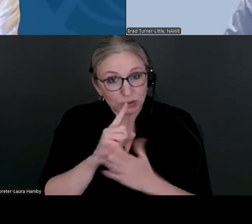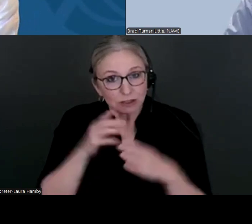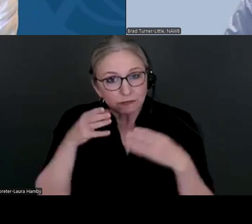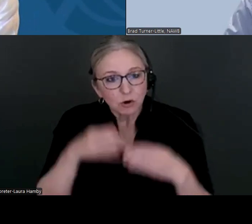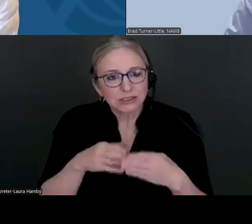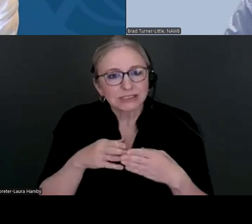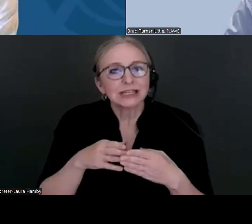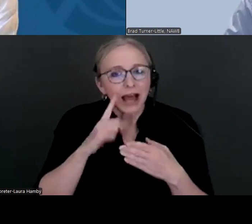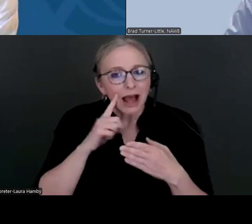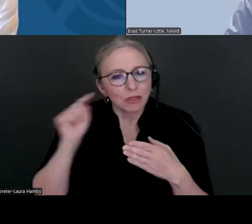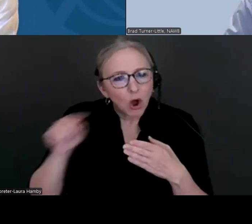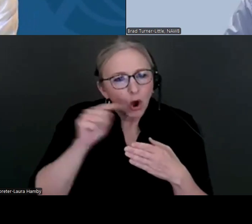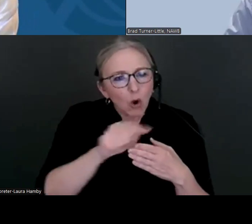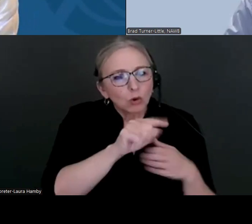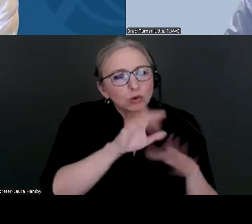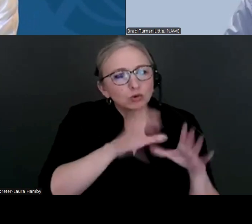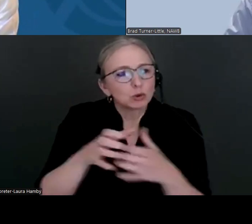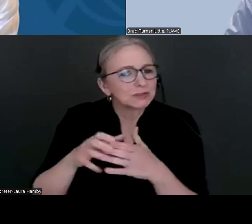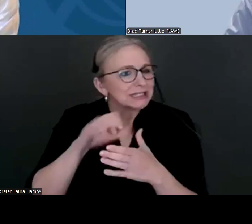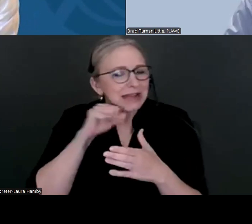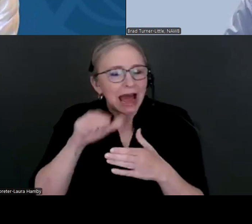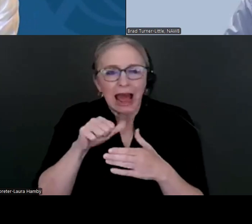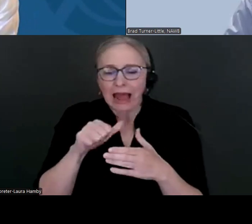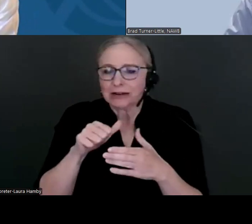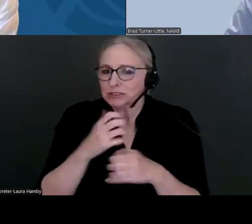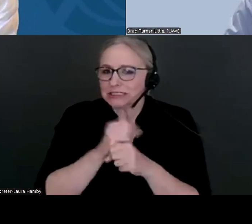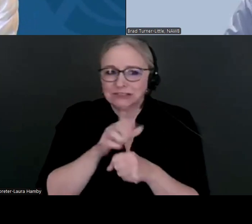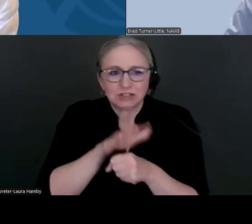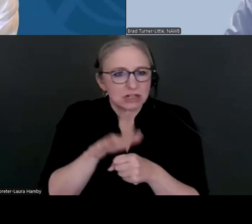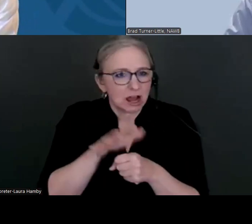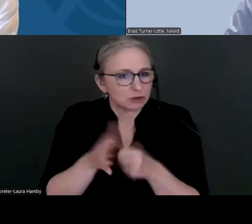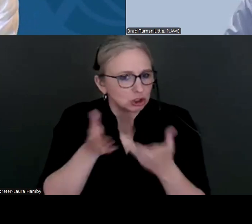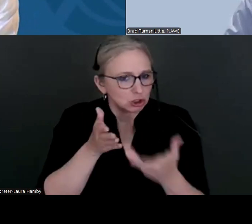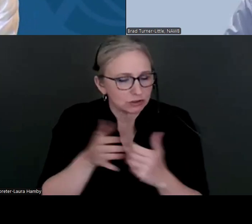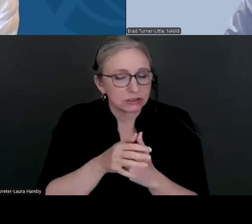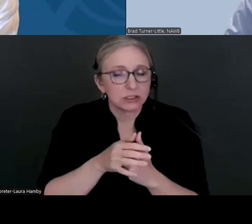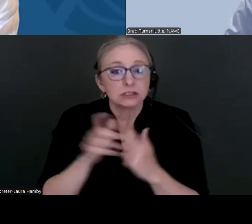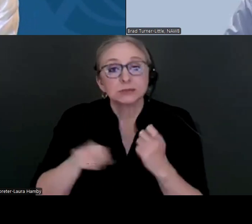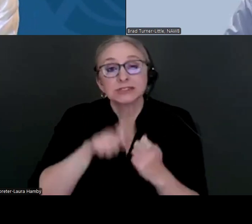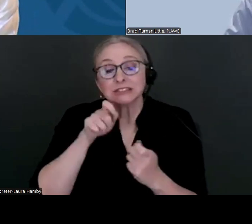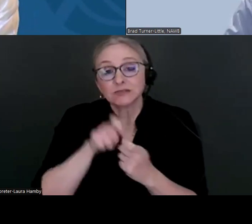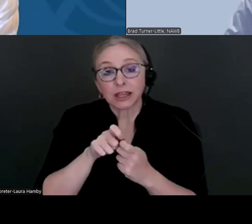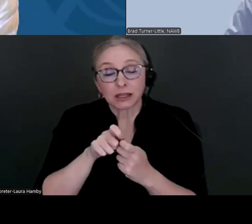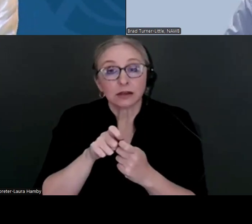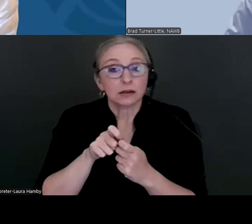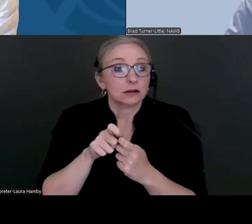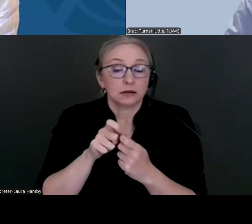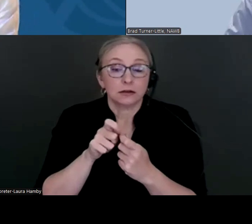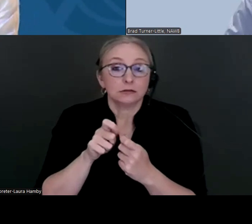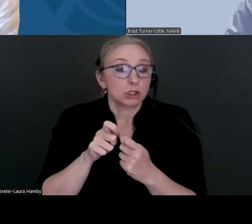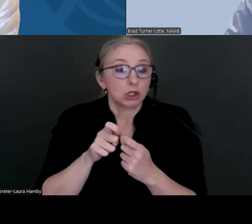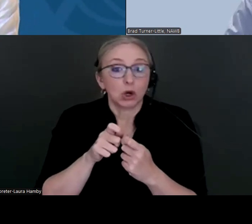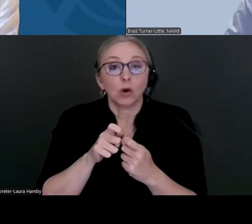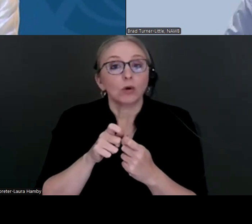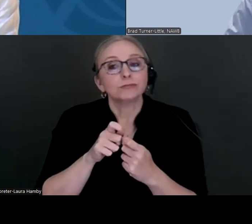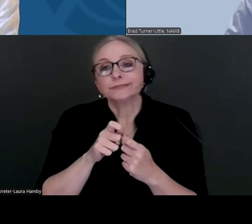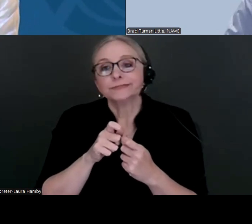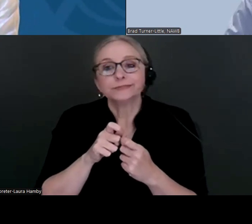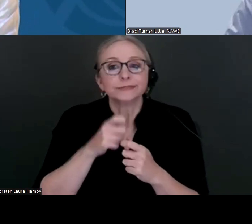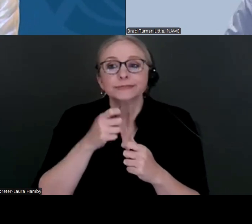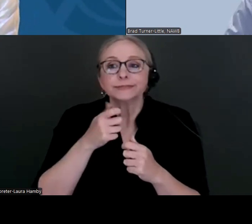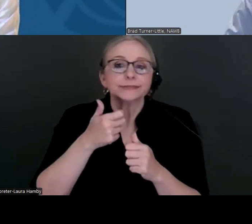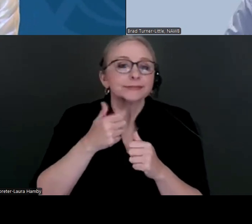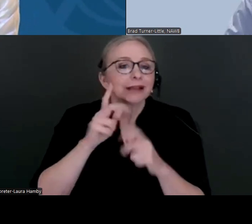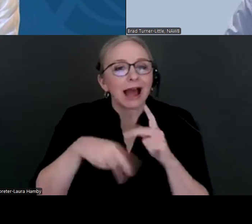targeting marginalized and underserved populations, either as specific, because of specific demographic characteristics or because of where